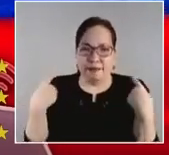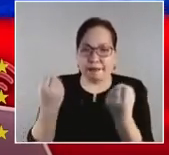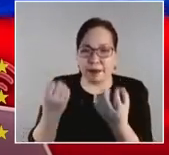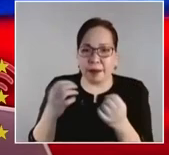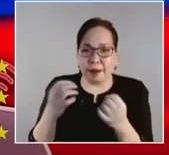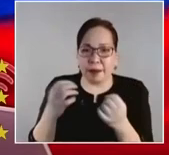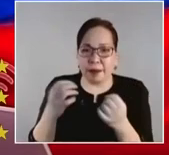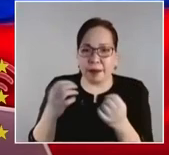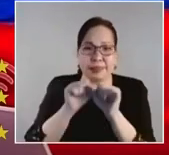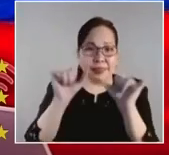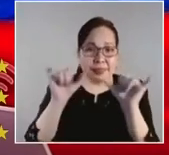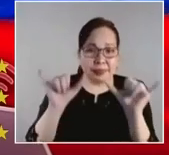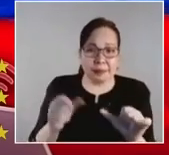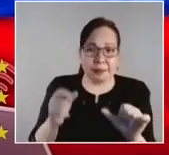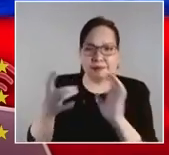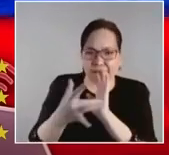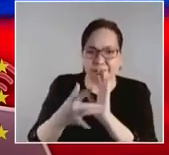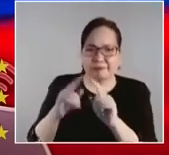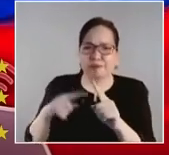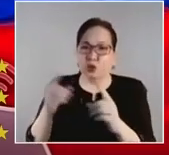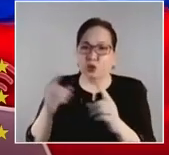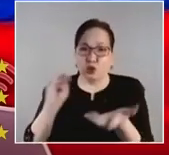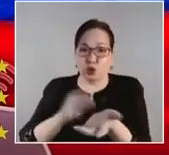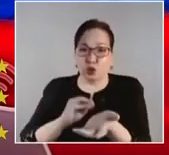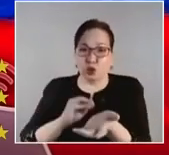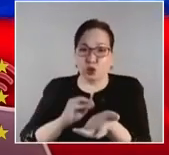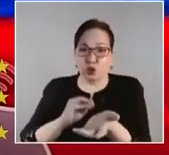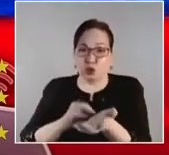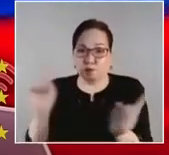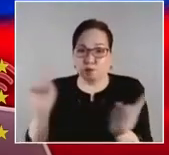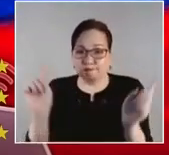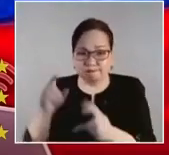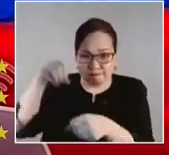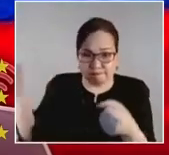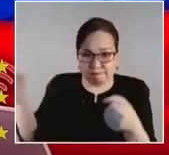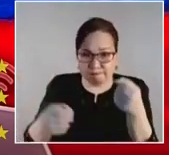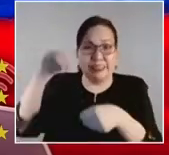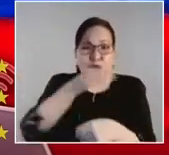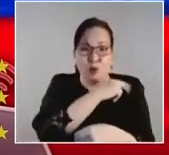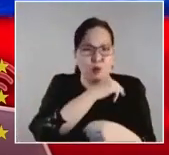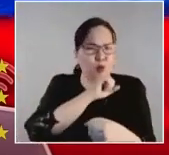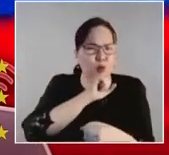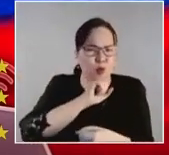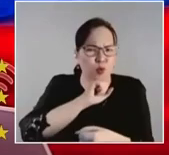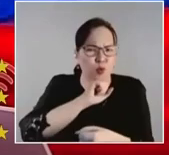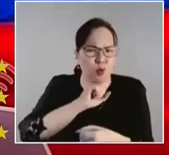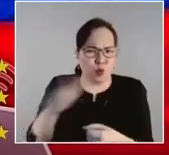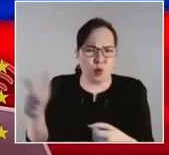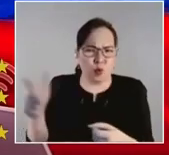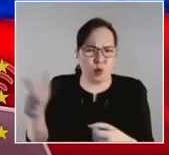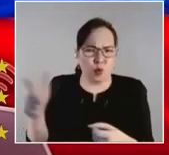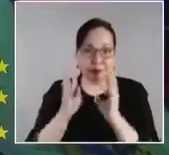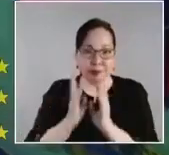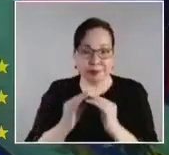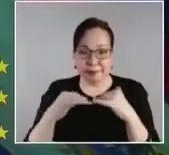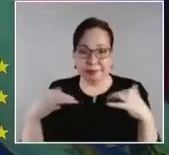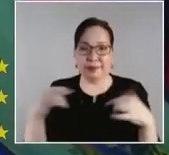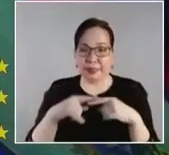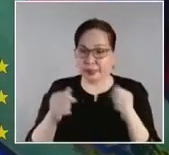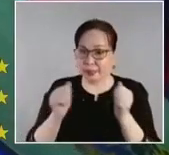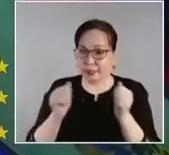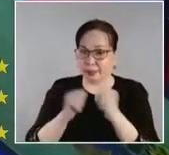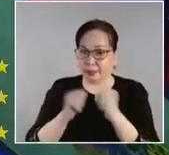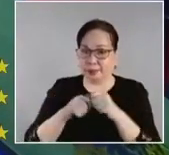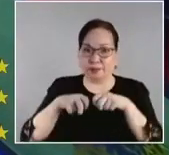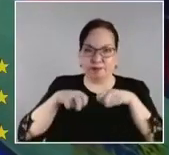need the management expert po to do that. At nagbo-volunteer po ako to help the Filipino people realize this dream. Sa huling bahagi